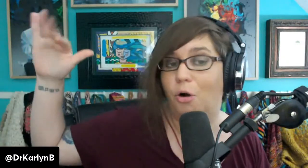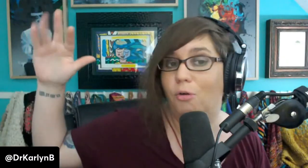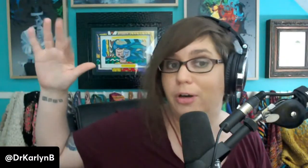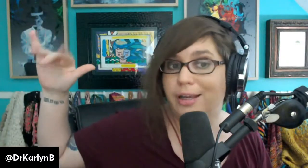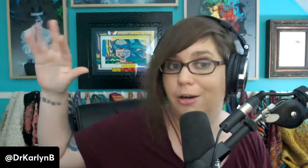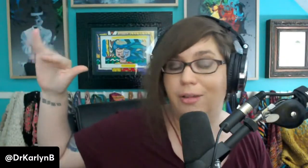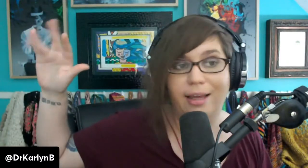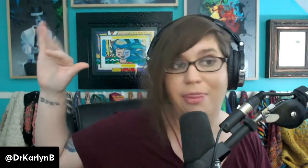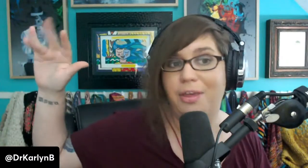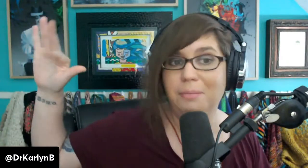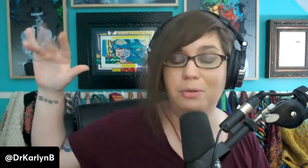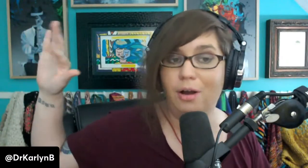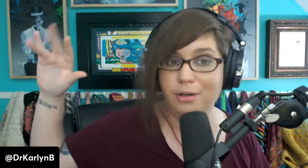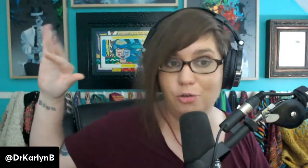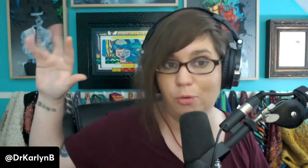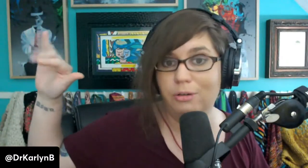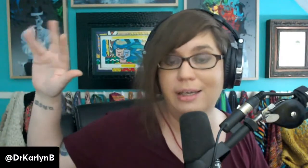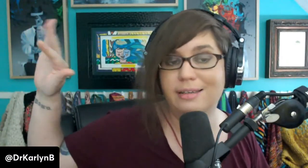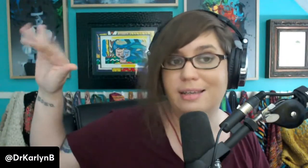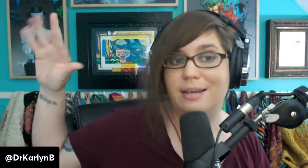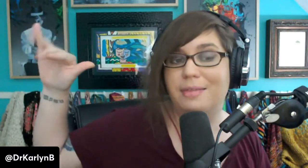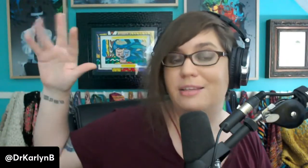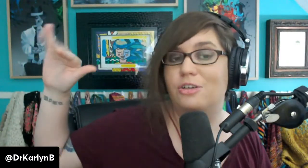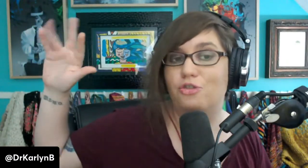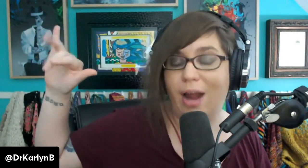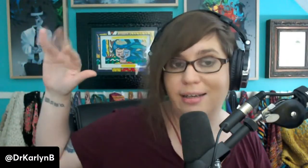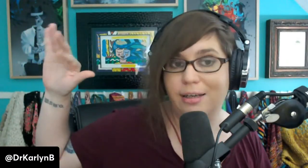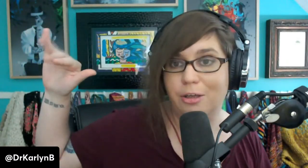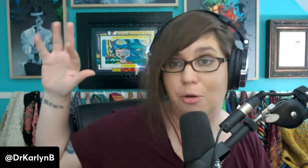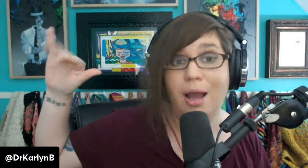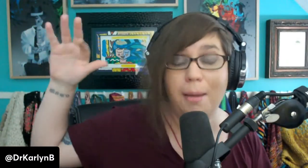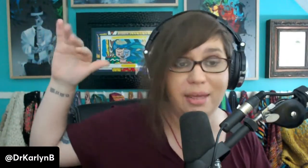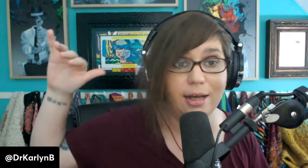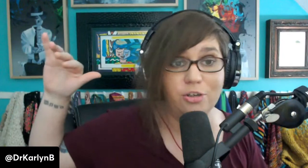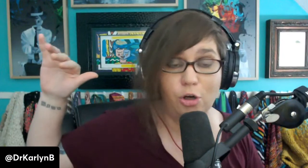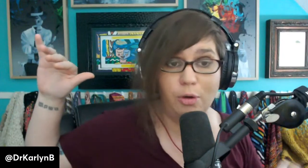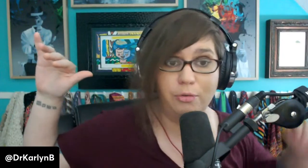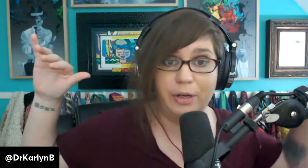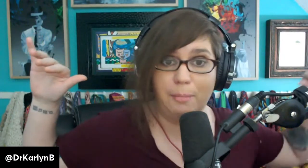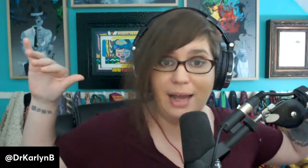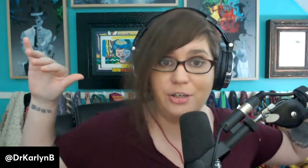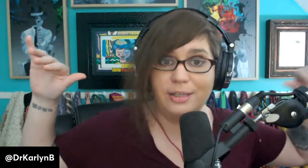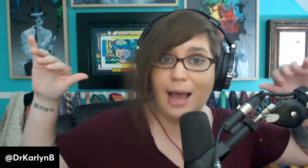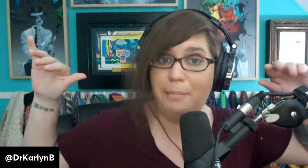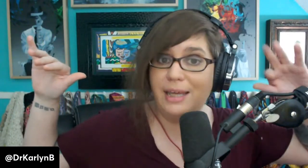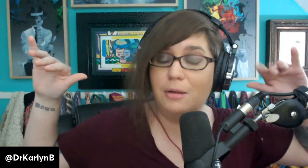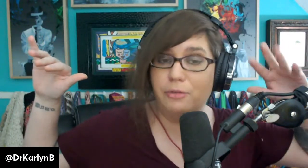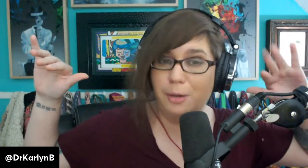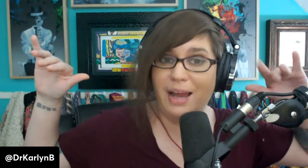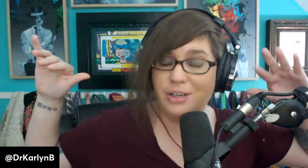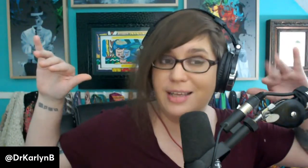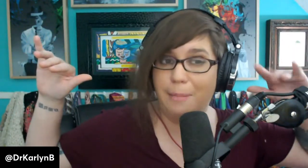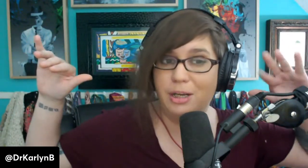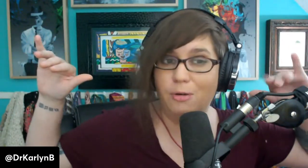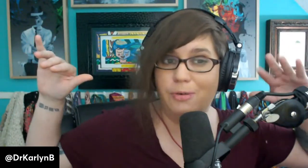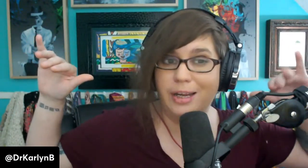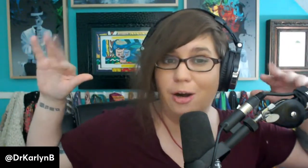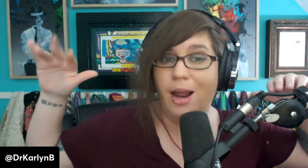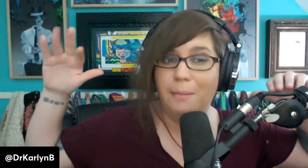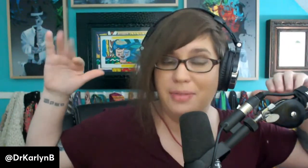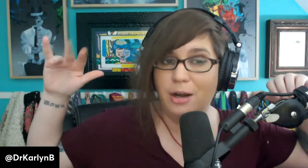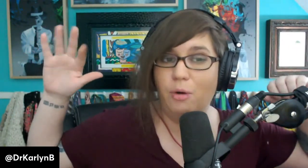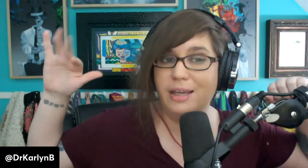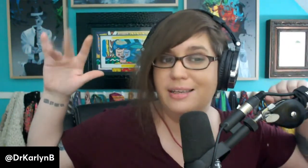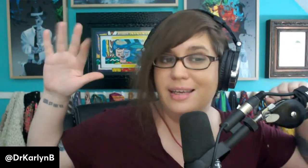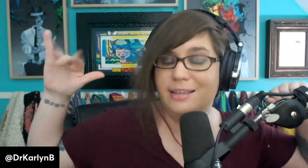assistant over here, like a thin blonde twirly assistant that's distracting you because you know where the real magic is happening? The real magic is happening over here,